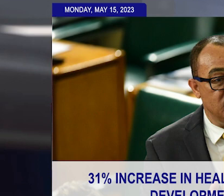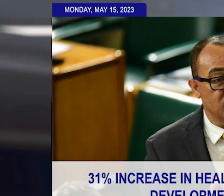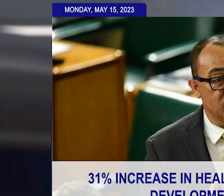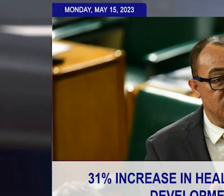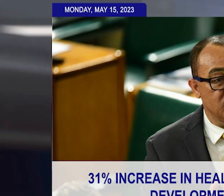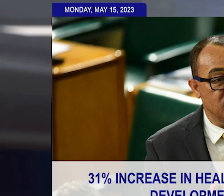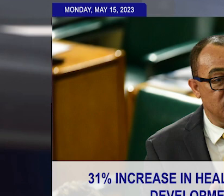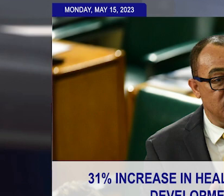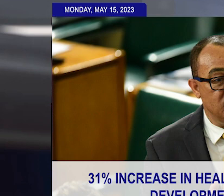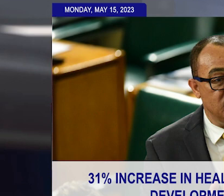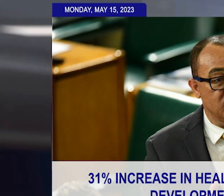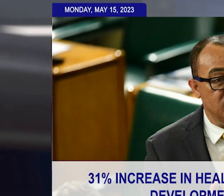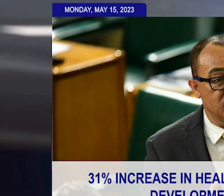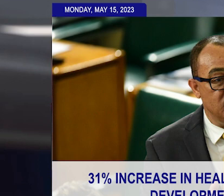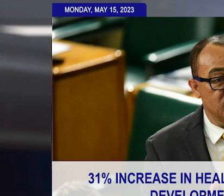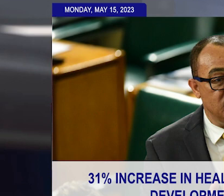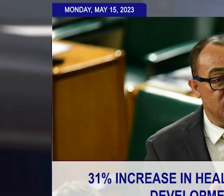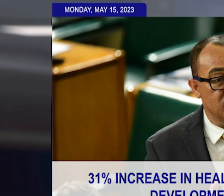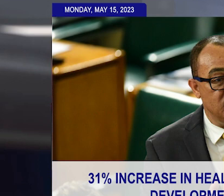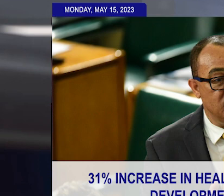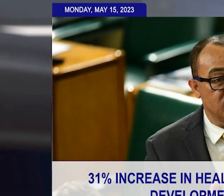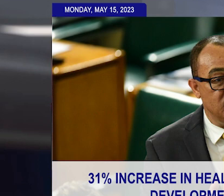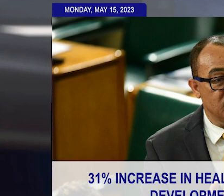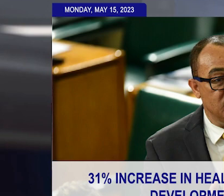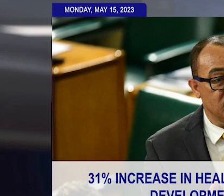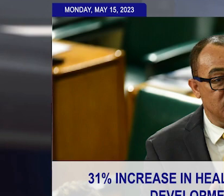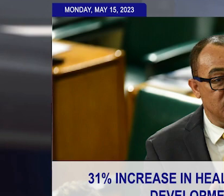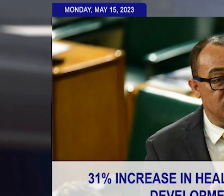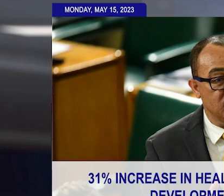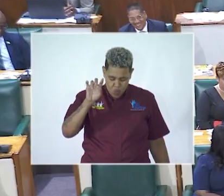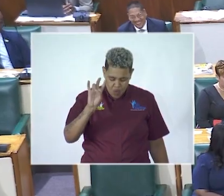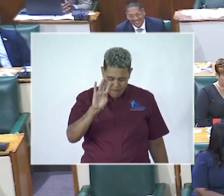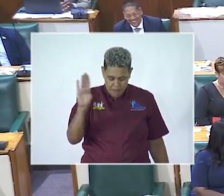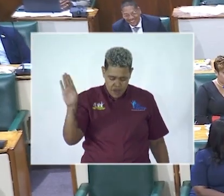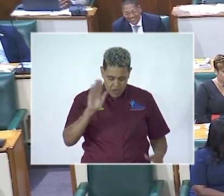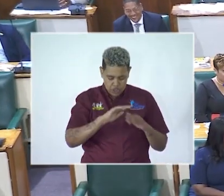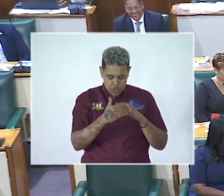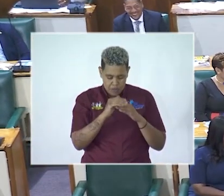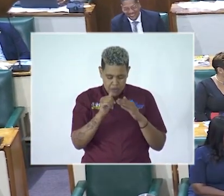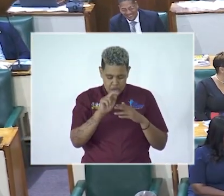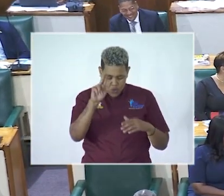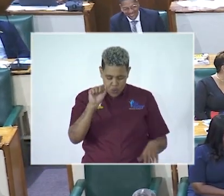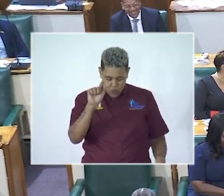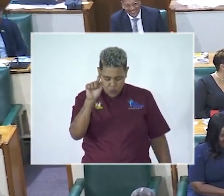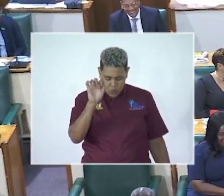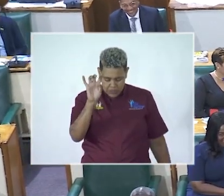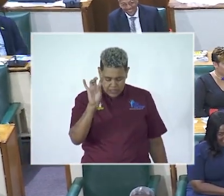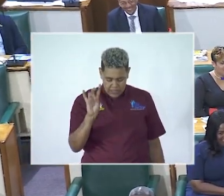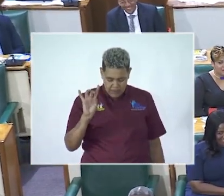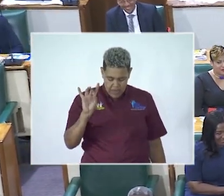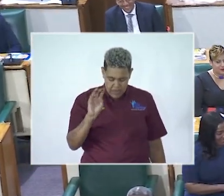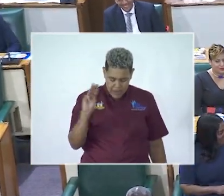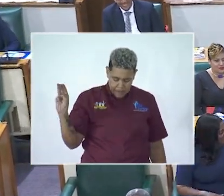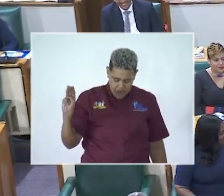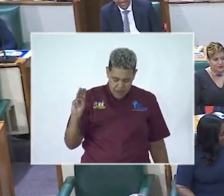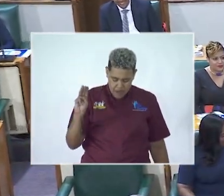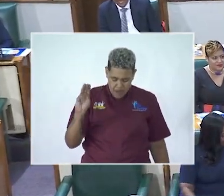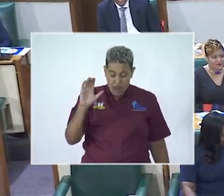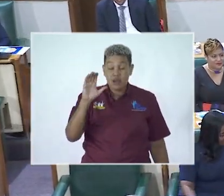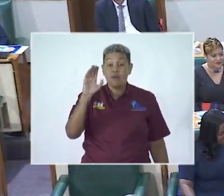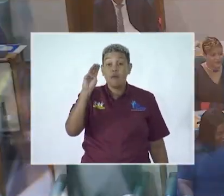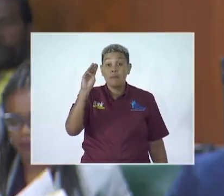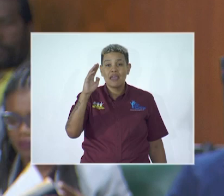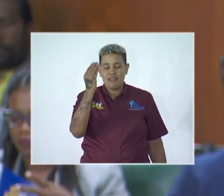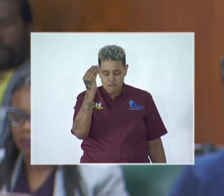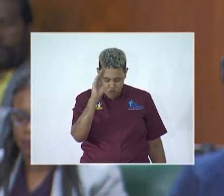represents government's continued commitment to upgrading Jamaica's health infrastructure. During his recent sectoral presentation in Parliament, Dr.